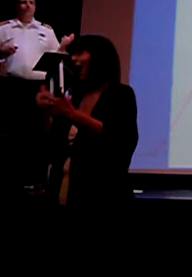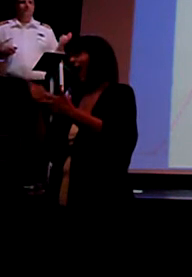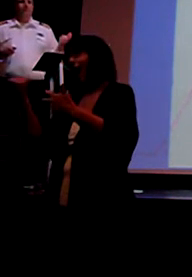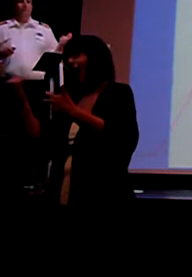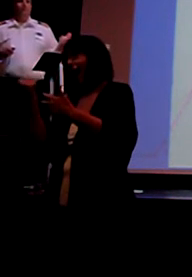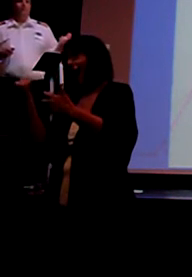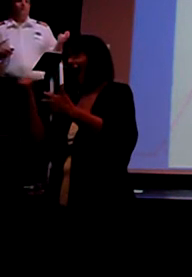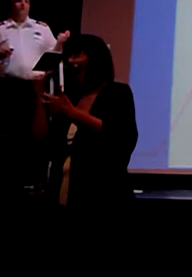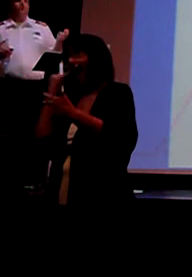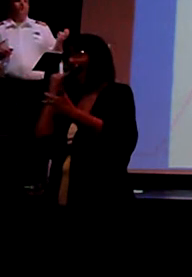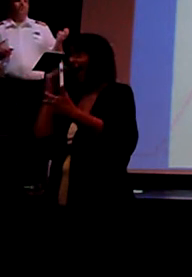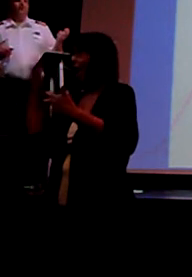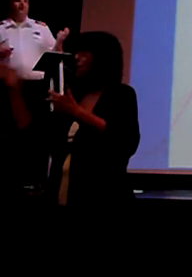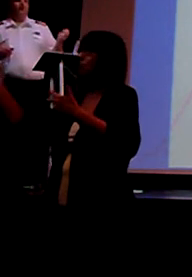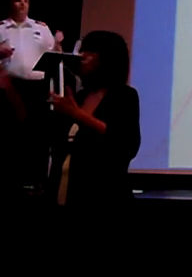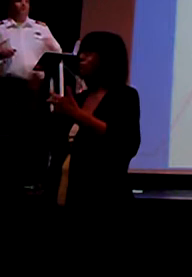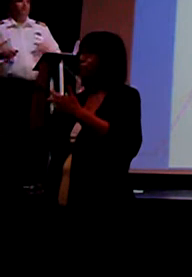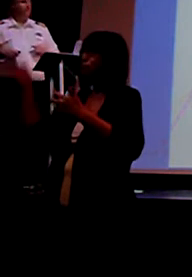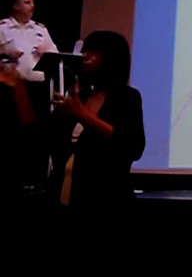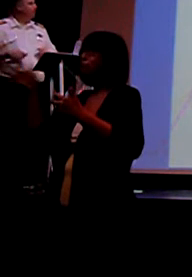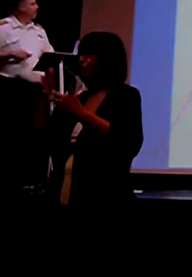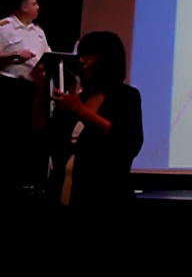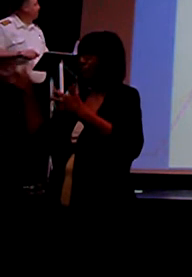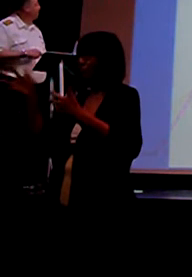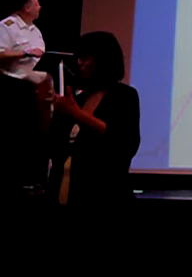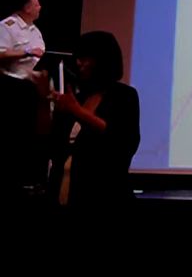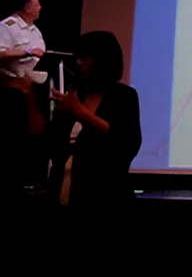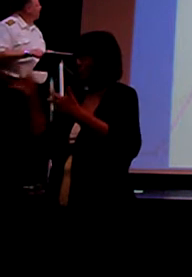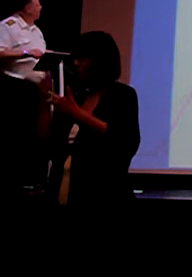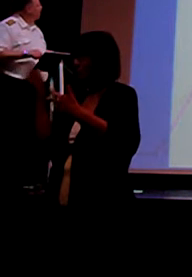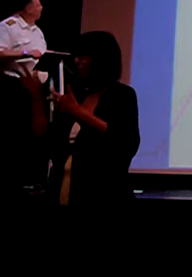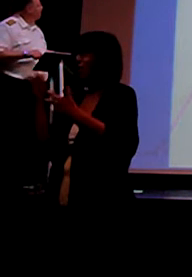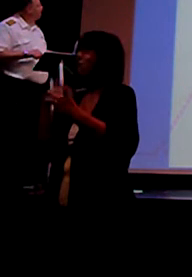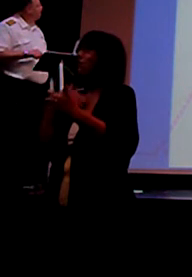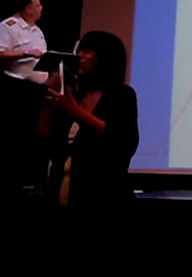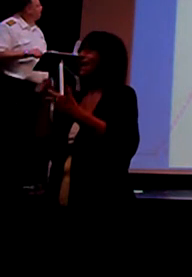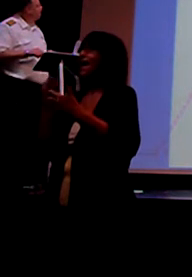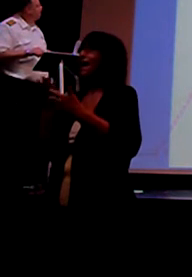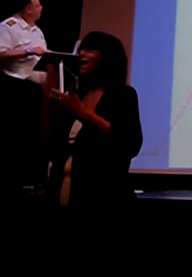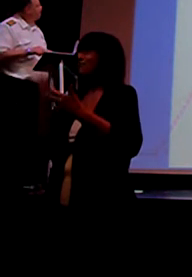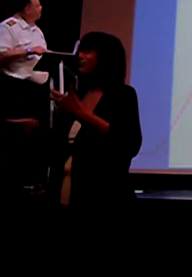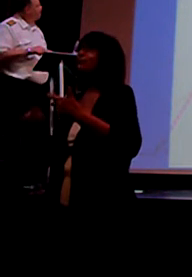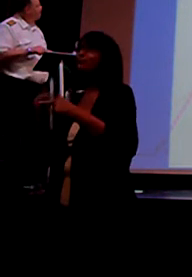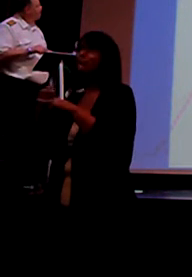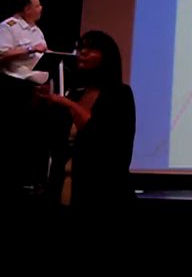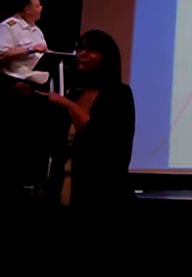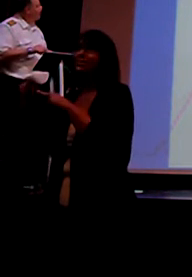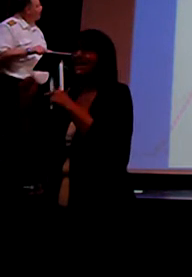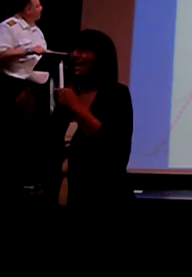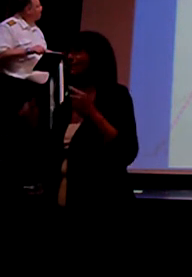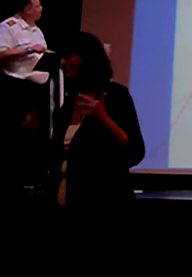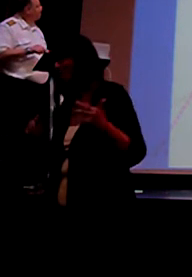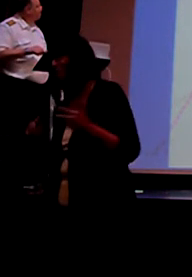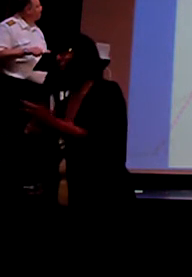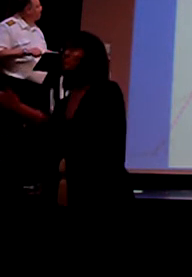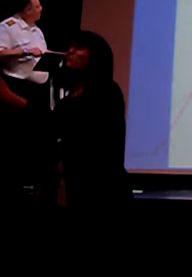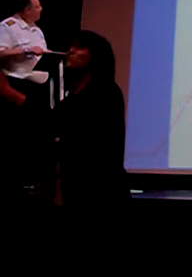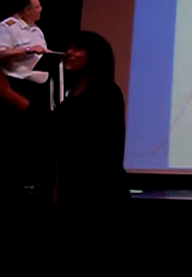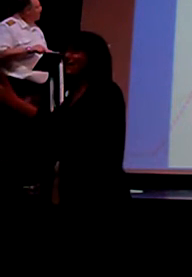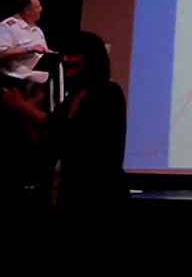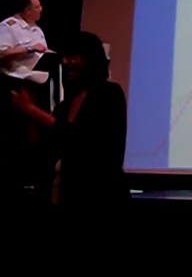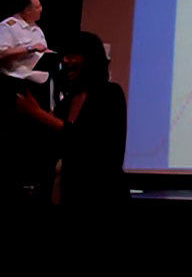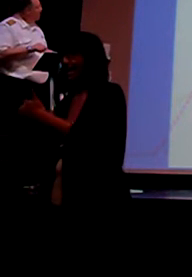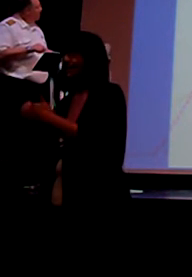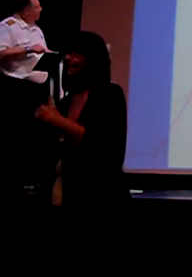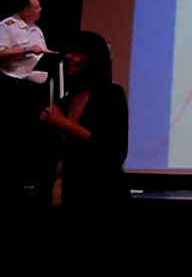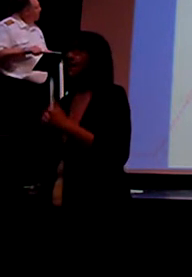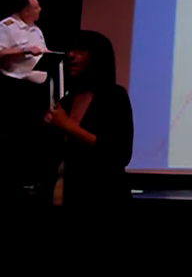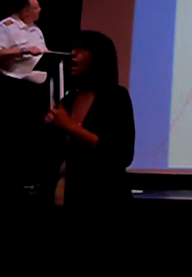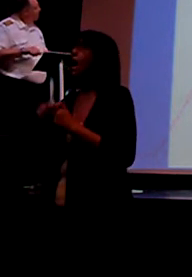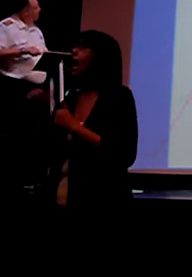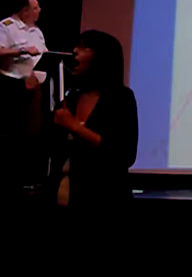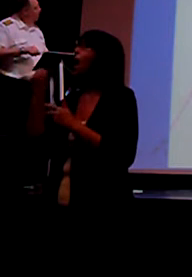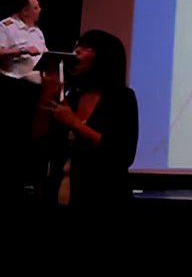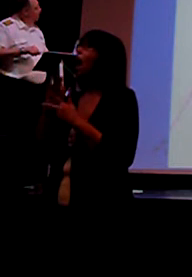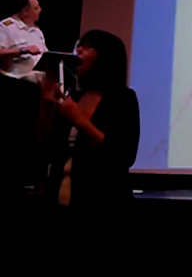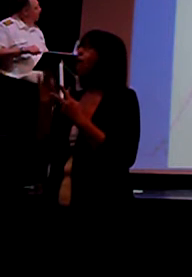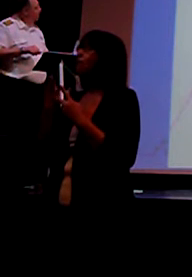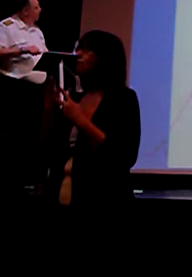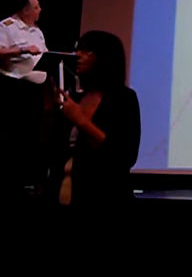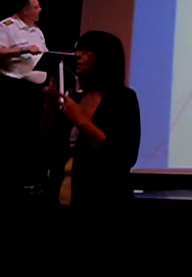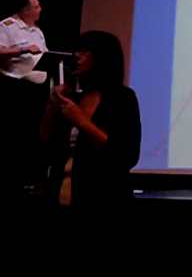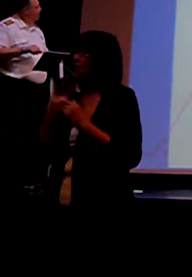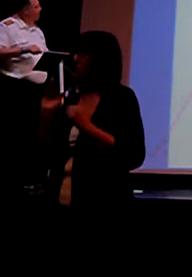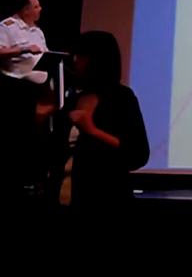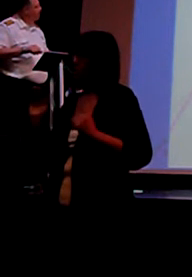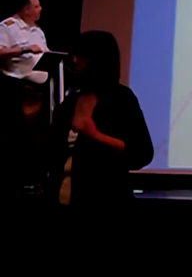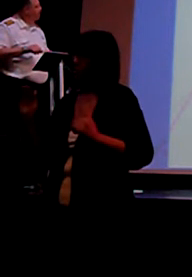we winds would pick up rapidly, and we would be able to drive out. Another option is to go in,